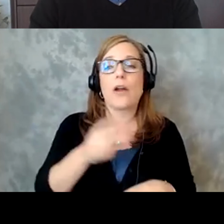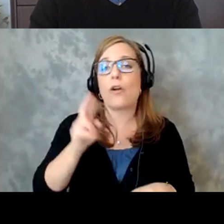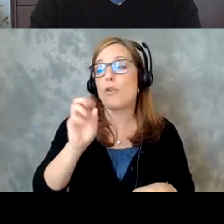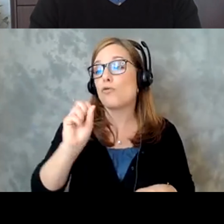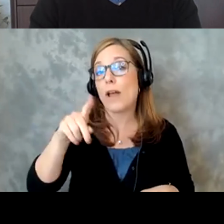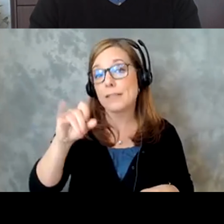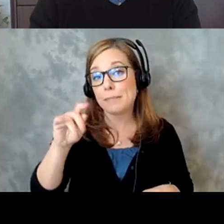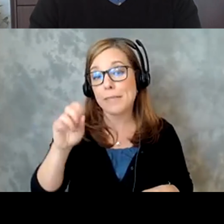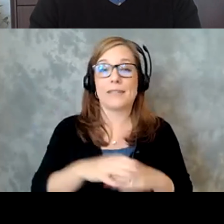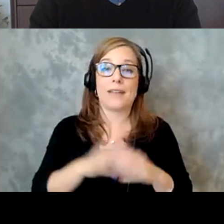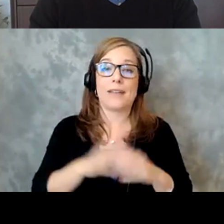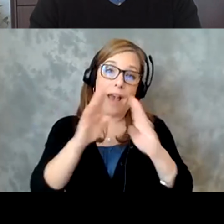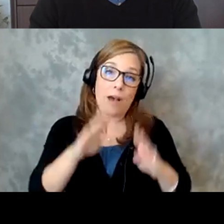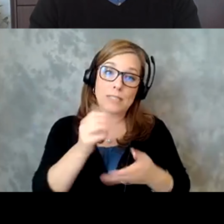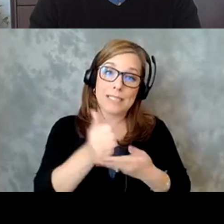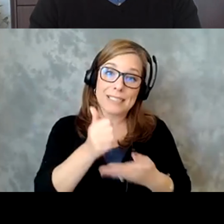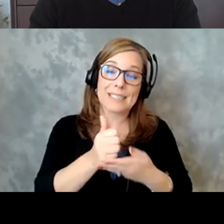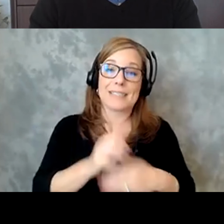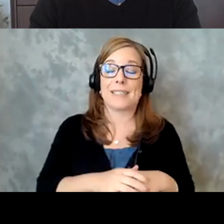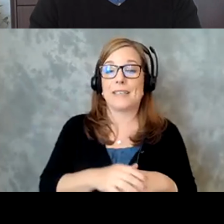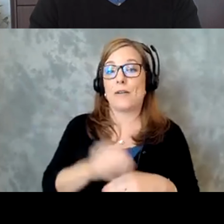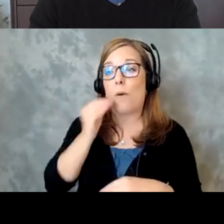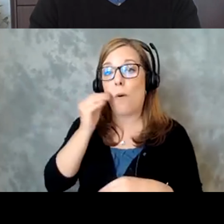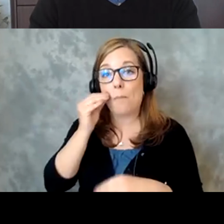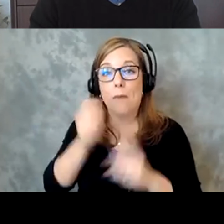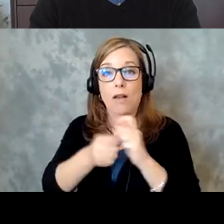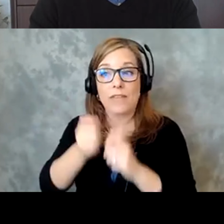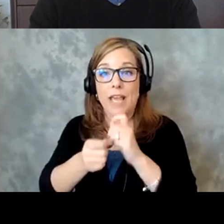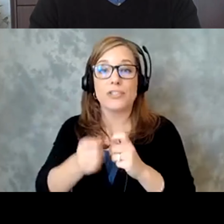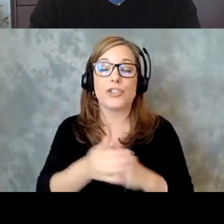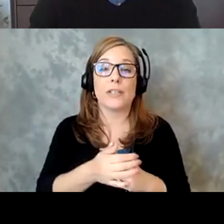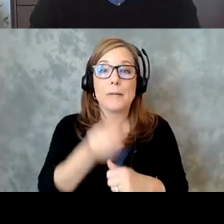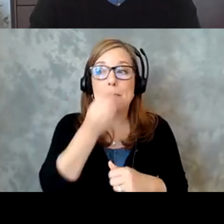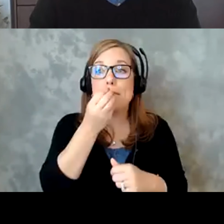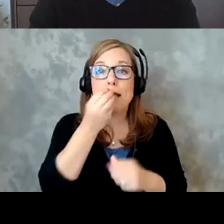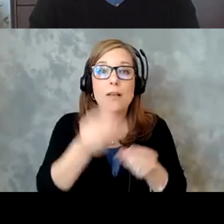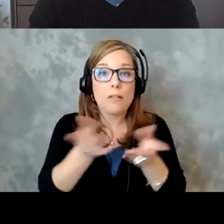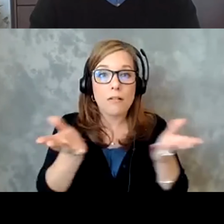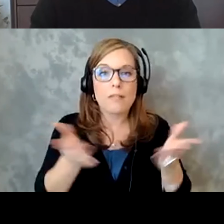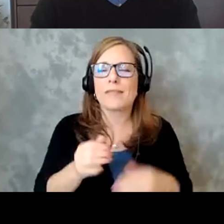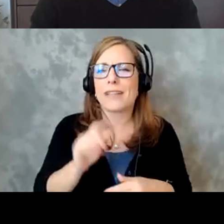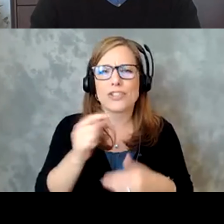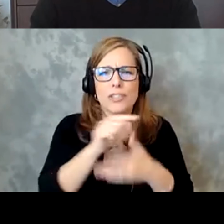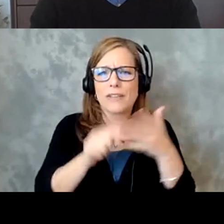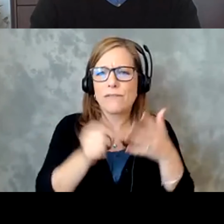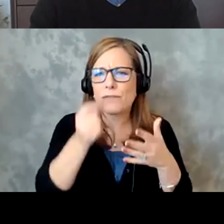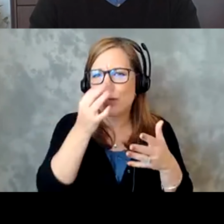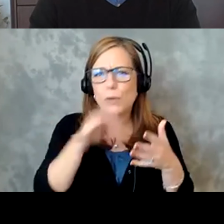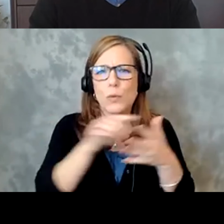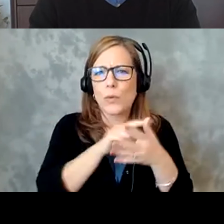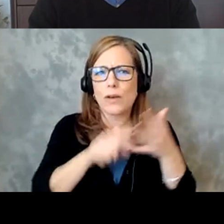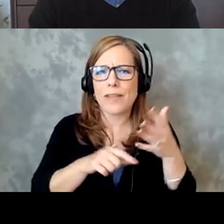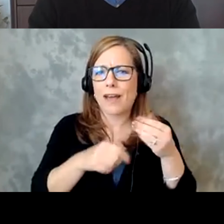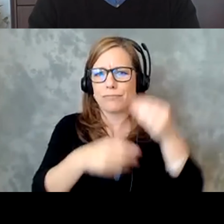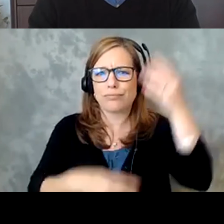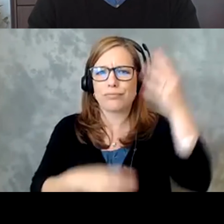programs, home modifications, meals are just a few of them. And then we're